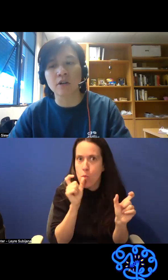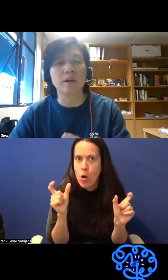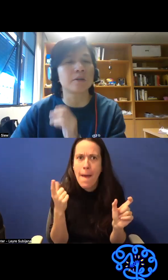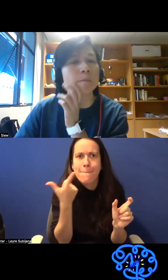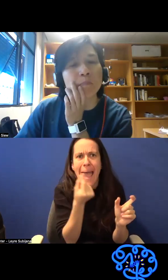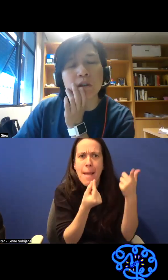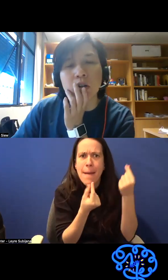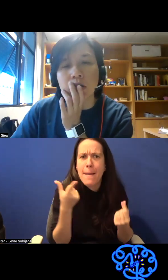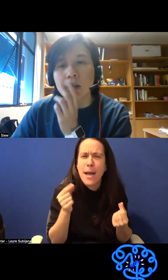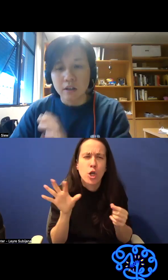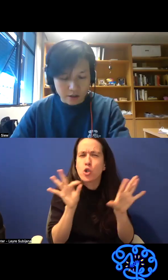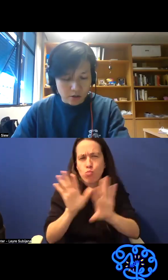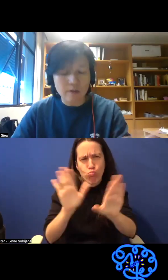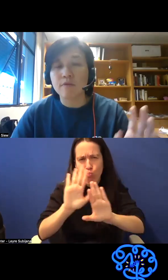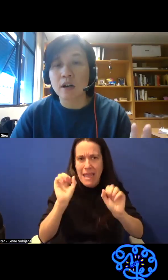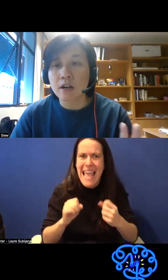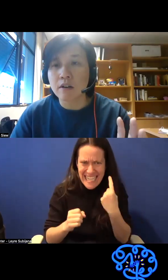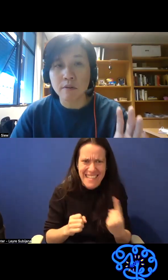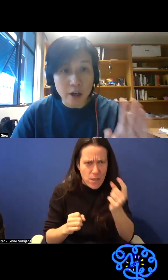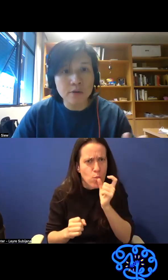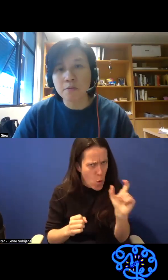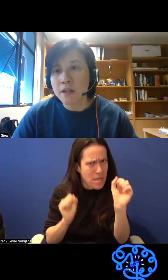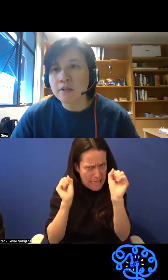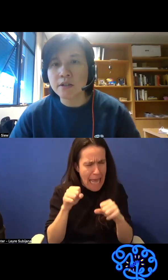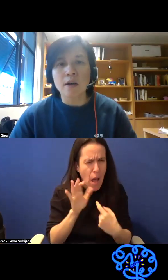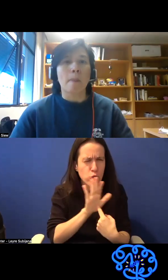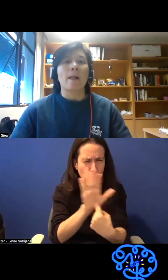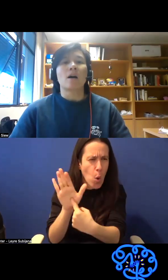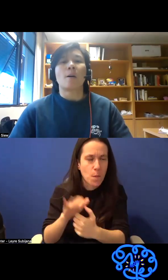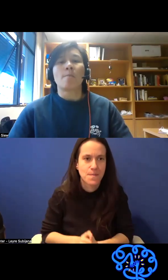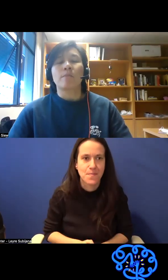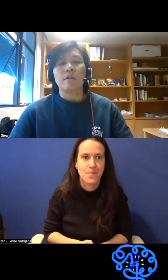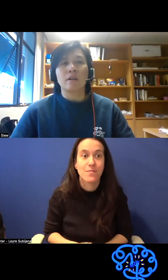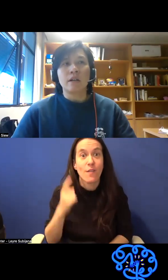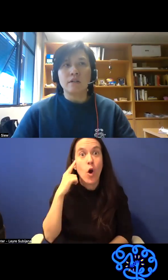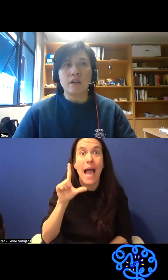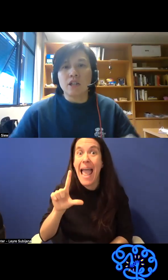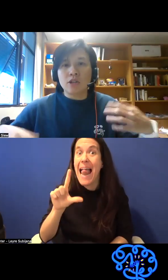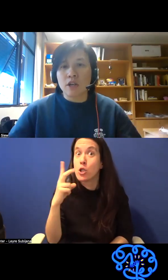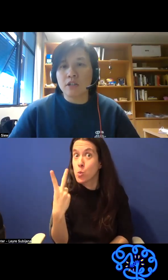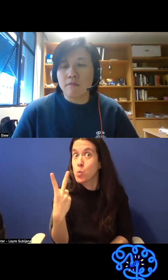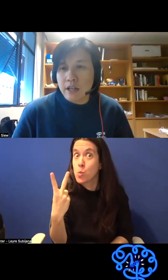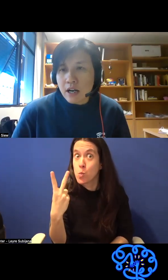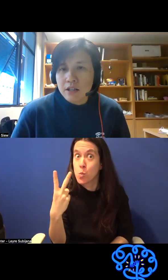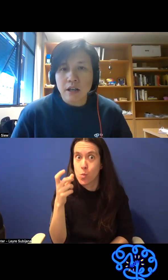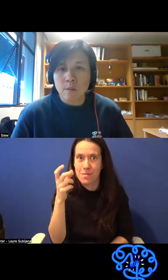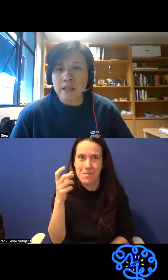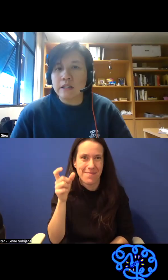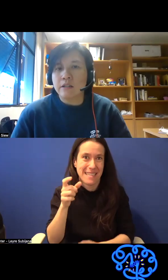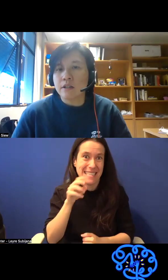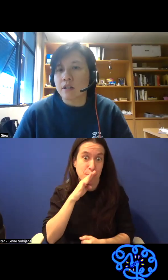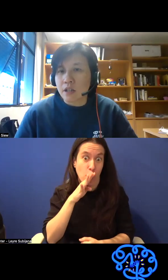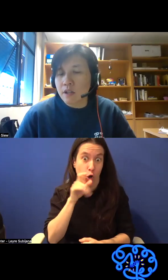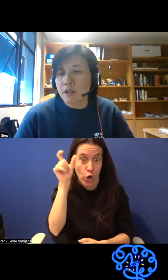that I'll describe later. So with L2 speakers, another additional question we can ask is that